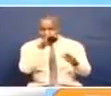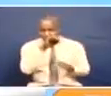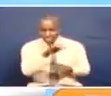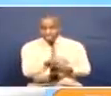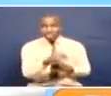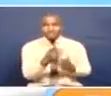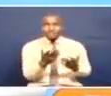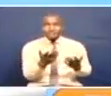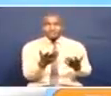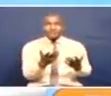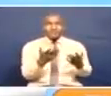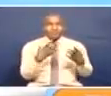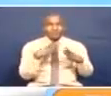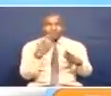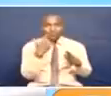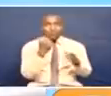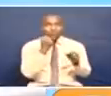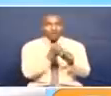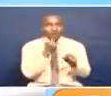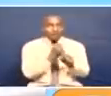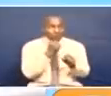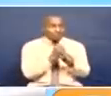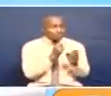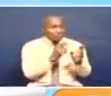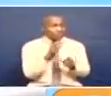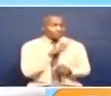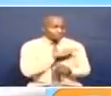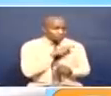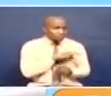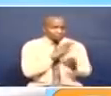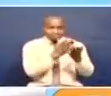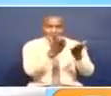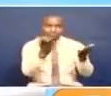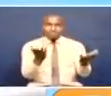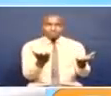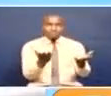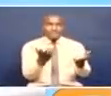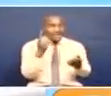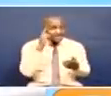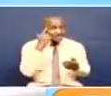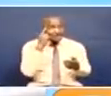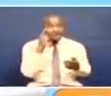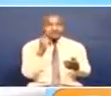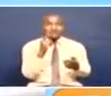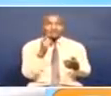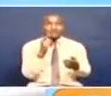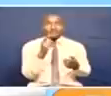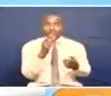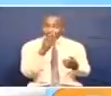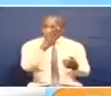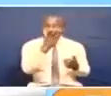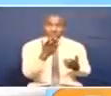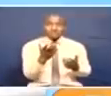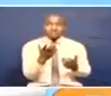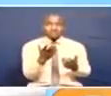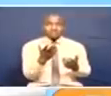of people who rely on a day-to-day to earn their living, business, investor confidence, etc. I think we need one day in future to